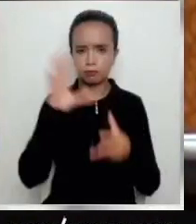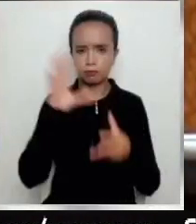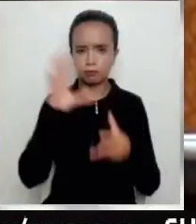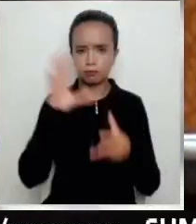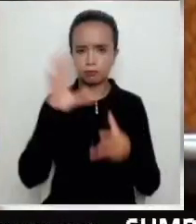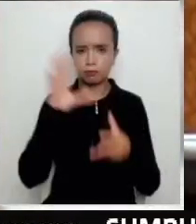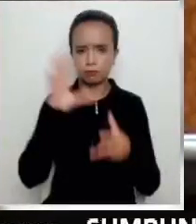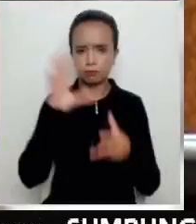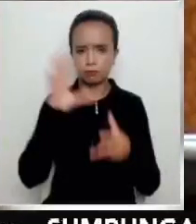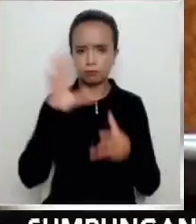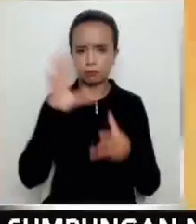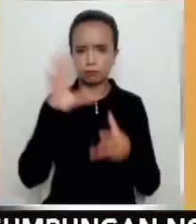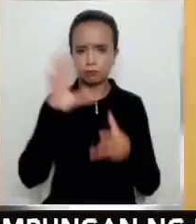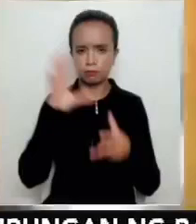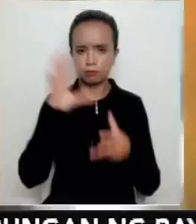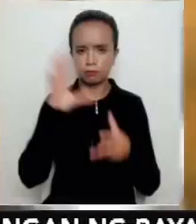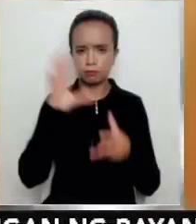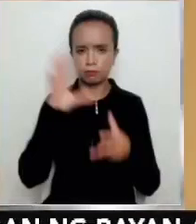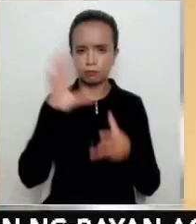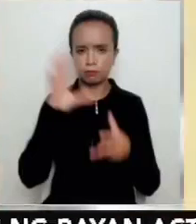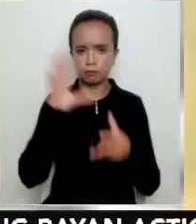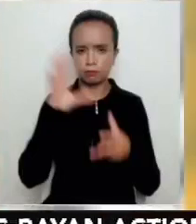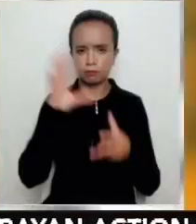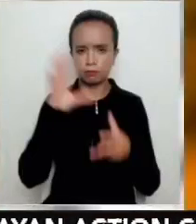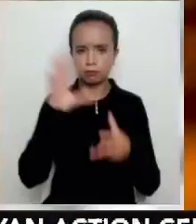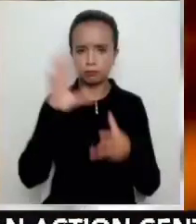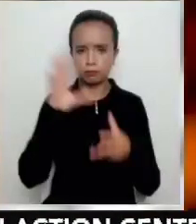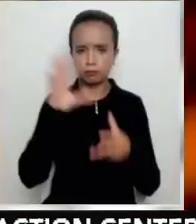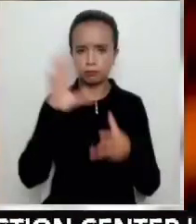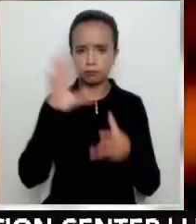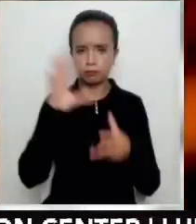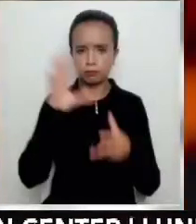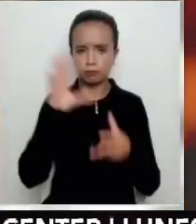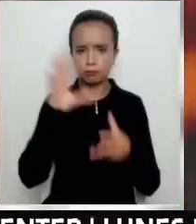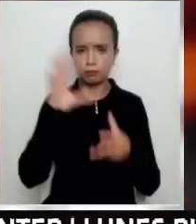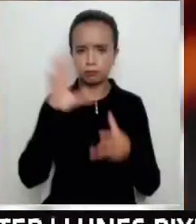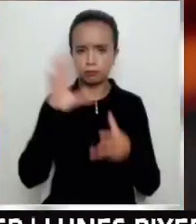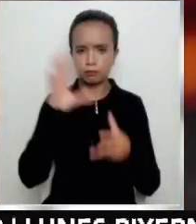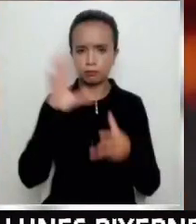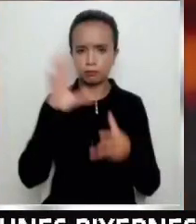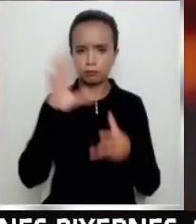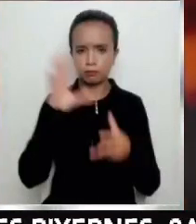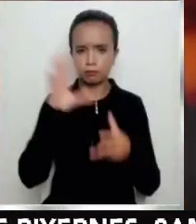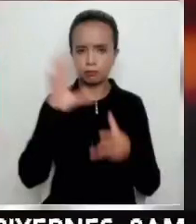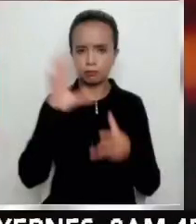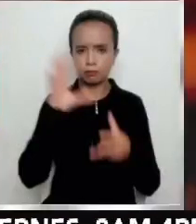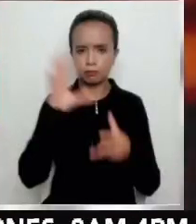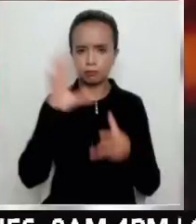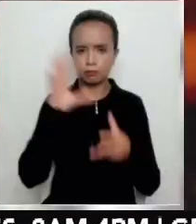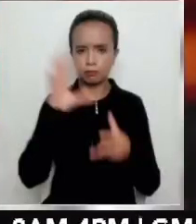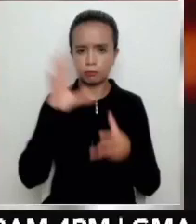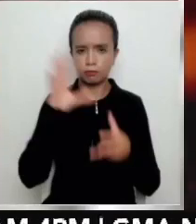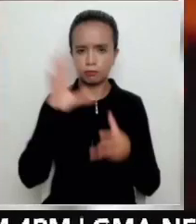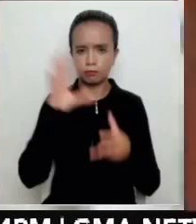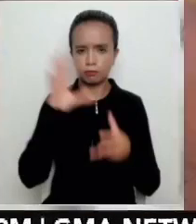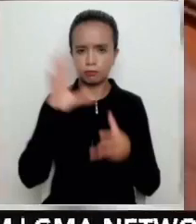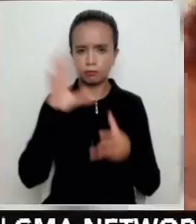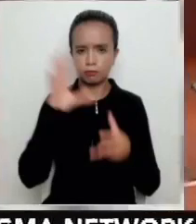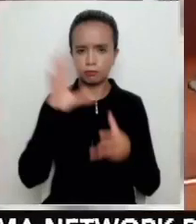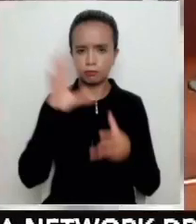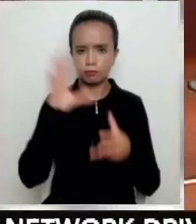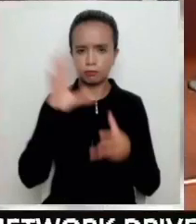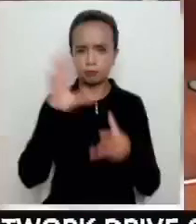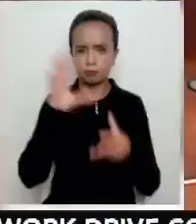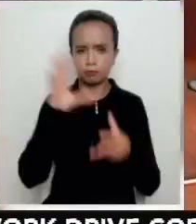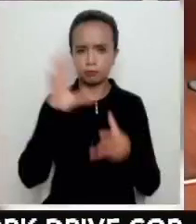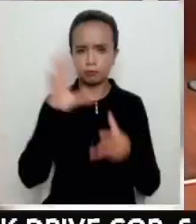office icon Bea Alonzo. Ang Love Before Sunrise na isa pang collab ng GMA Network with View Philippines. Kwento